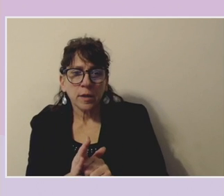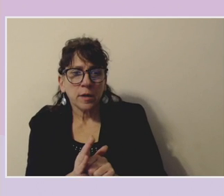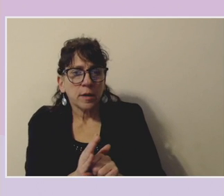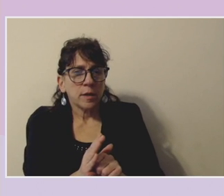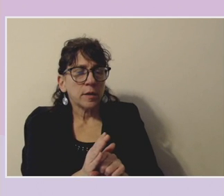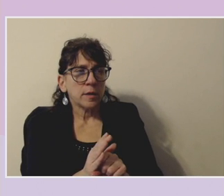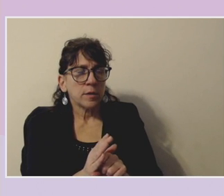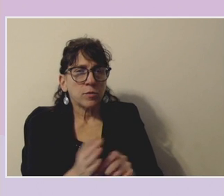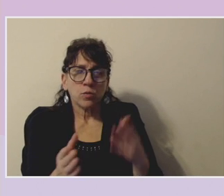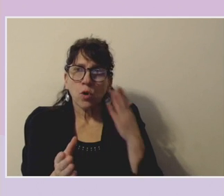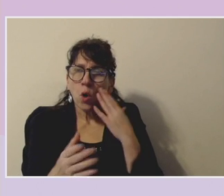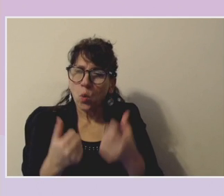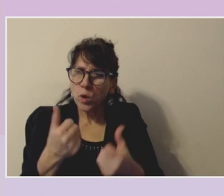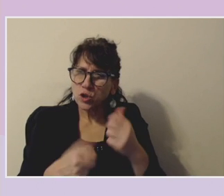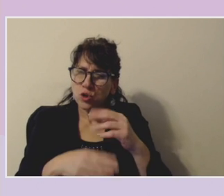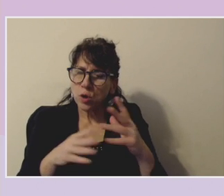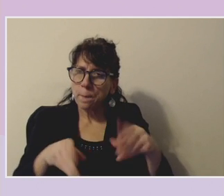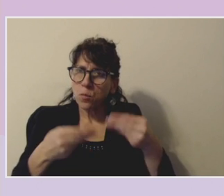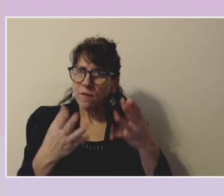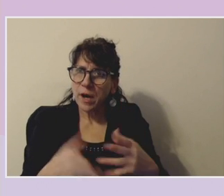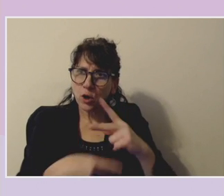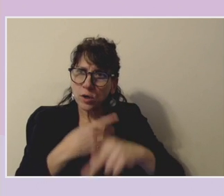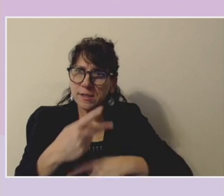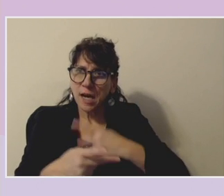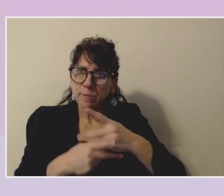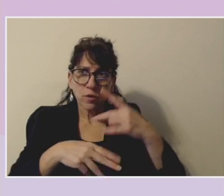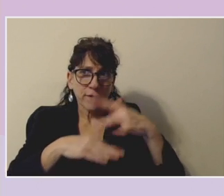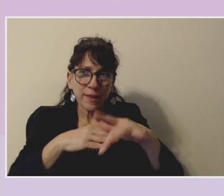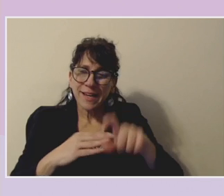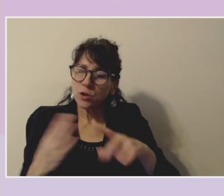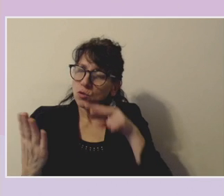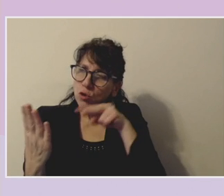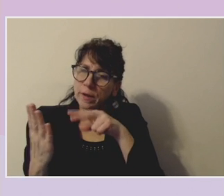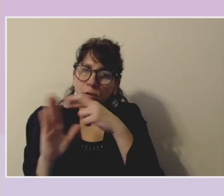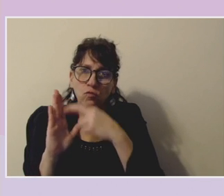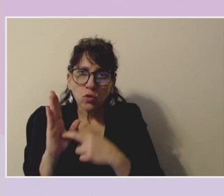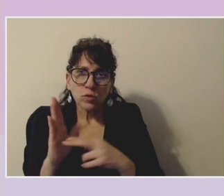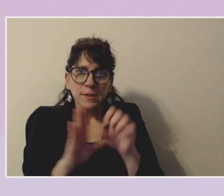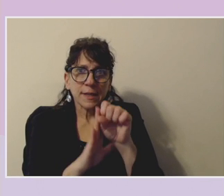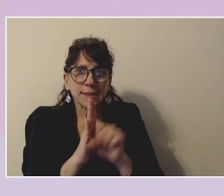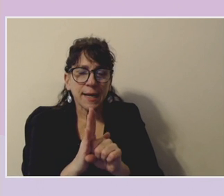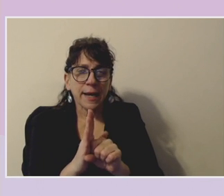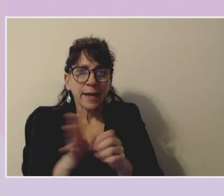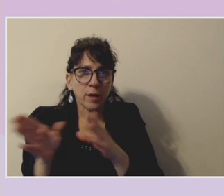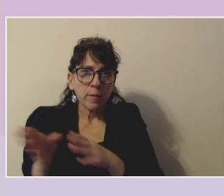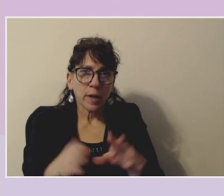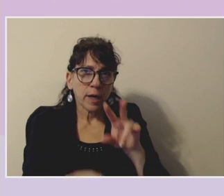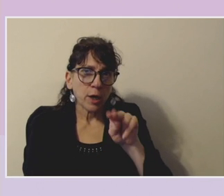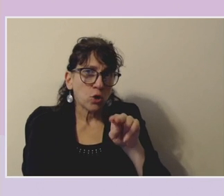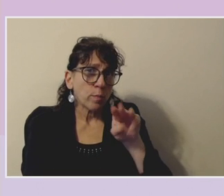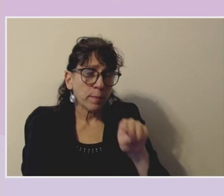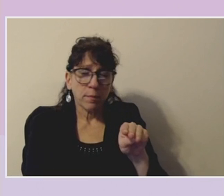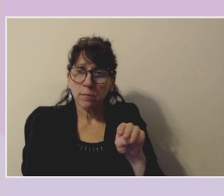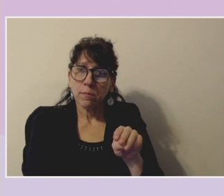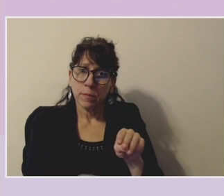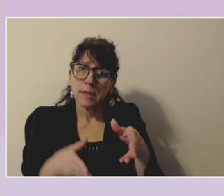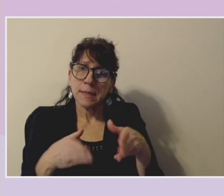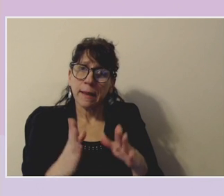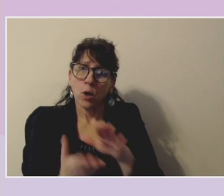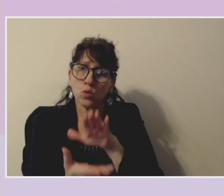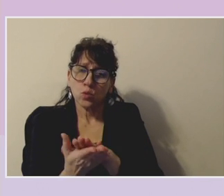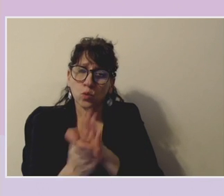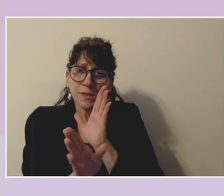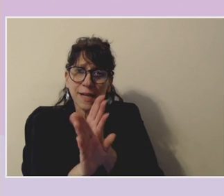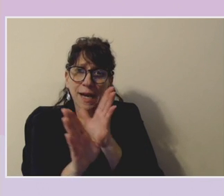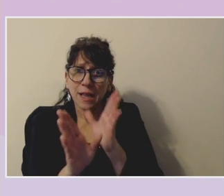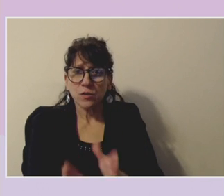need to look at their rules. They need to look at the state plan. For example, New Mexico has allowed school psychologists for many years to